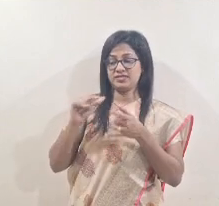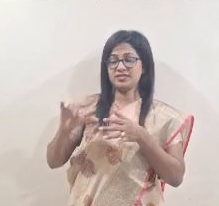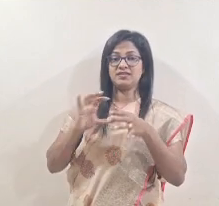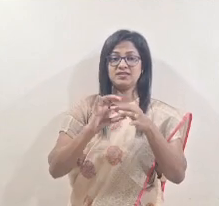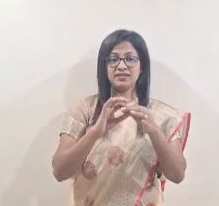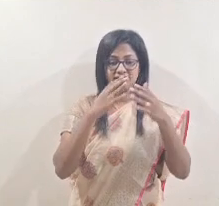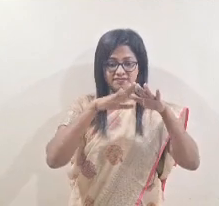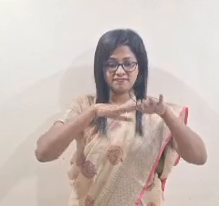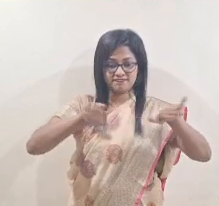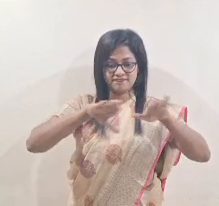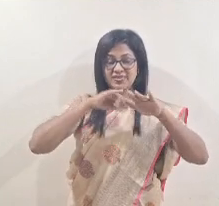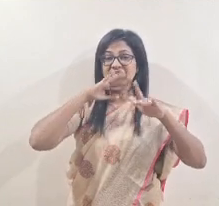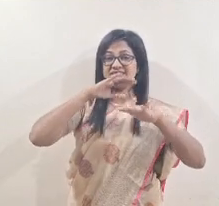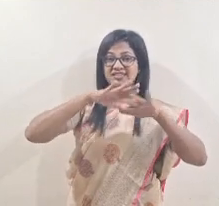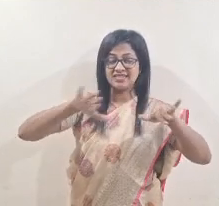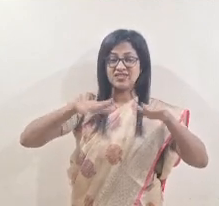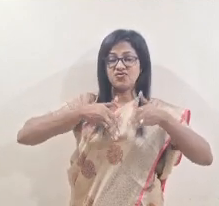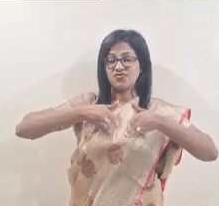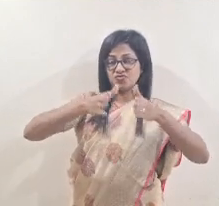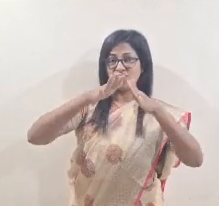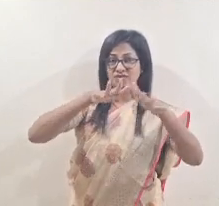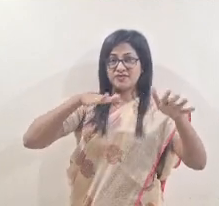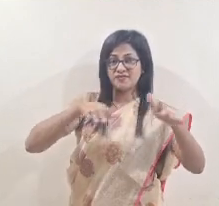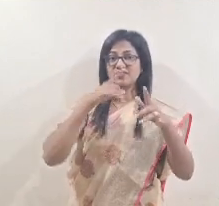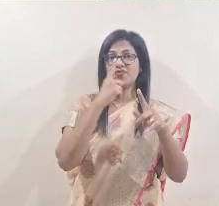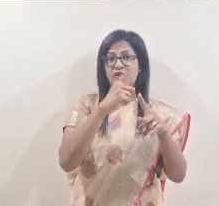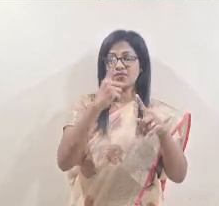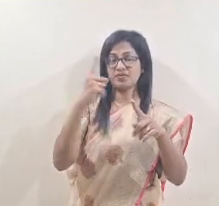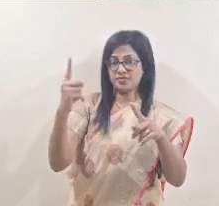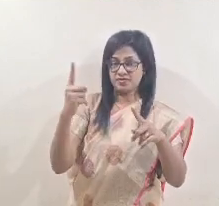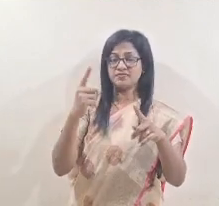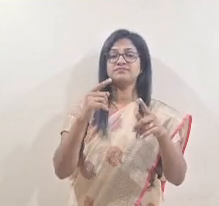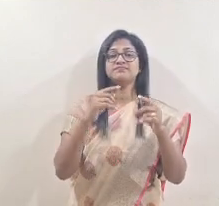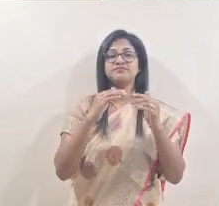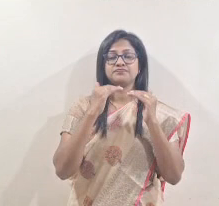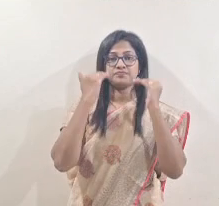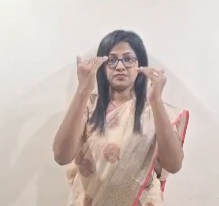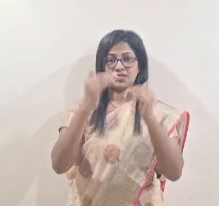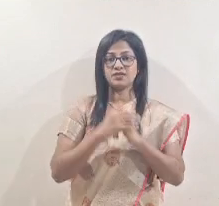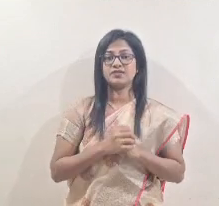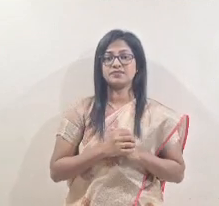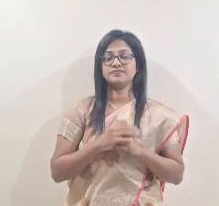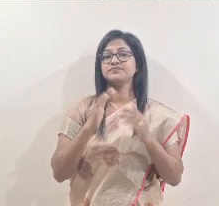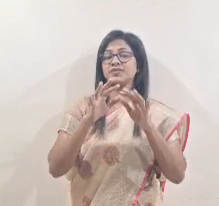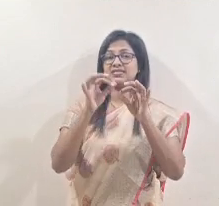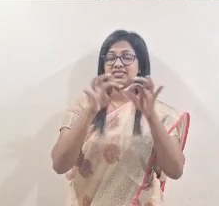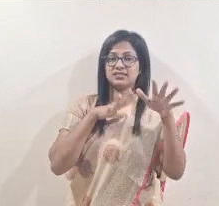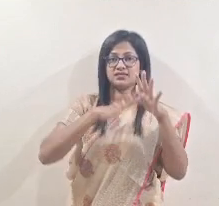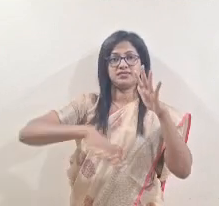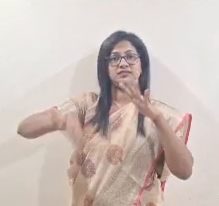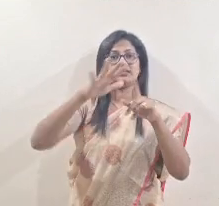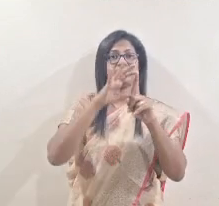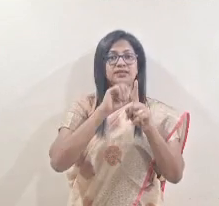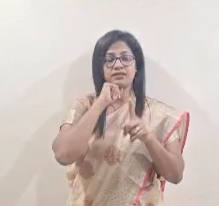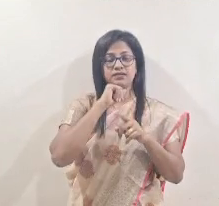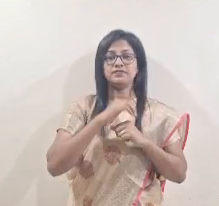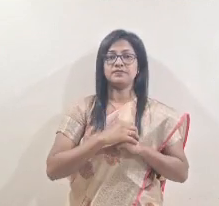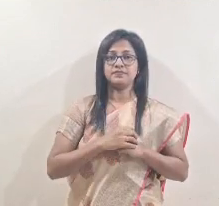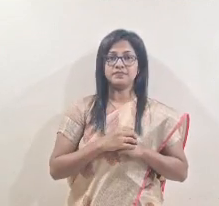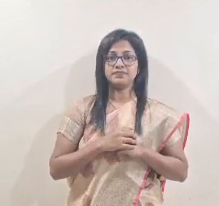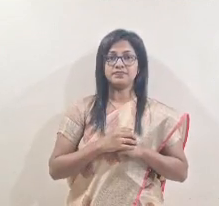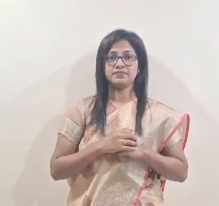just disaggregating the emissions, road traffic emissions to 1 by 1 grid over the megacity of Delhi.